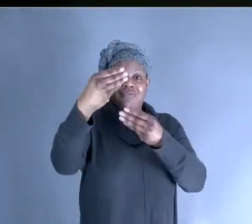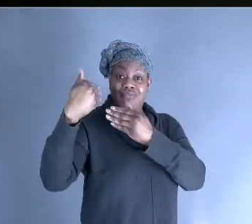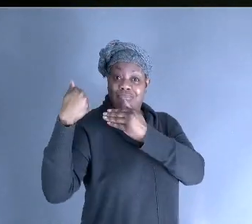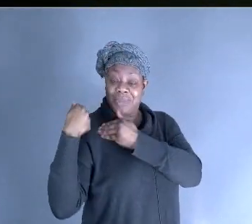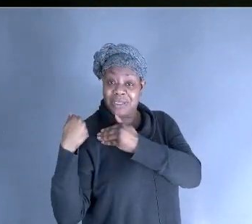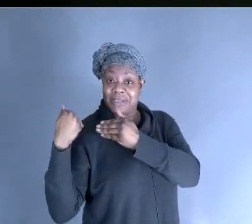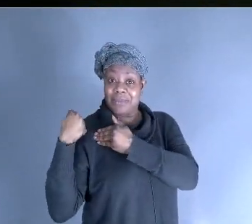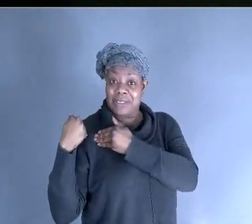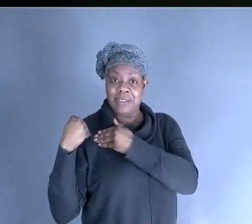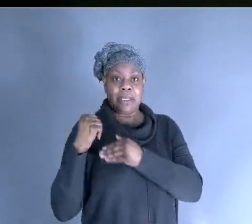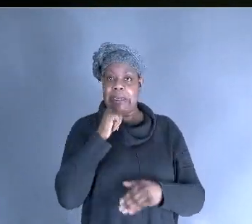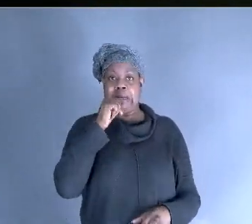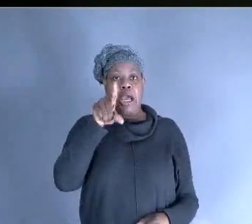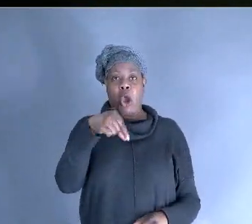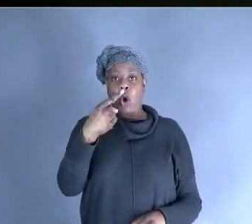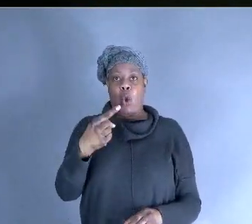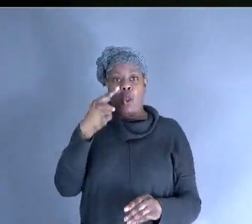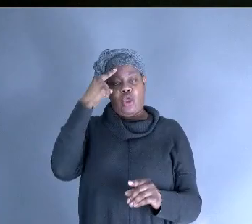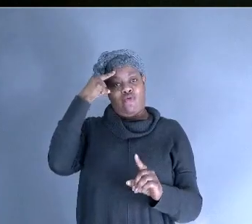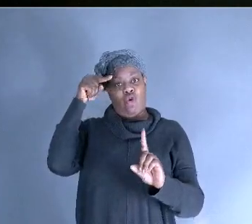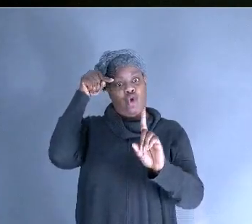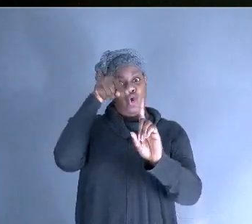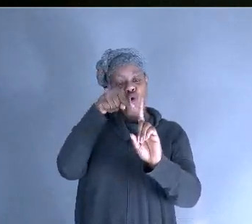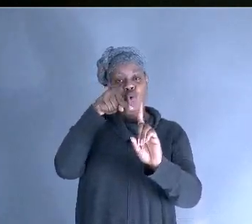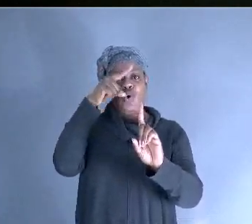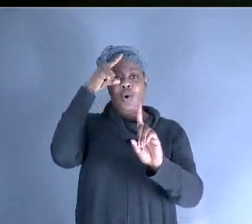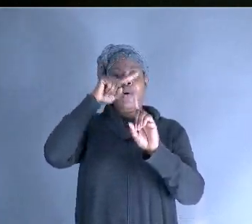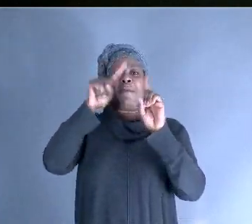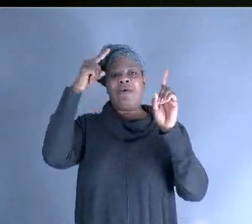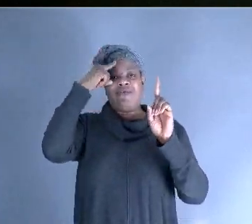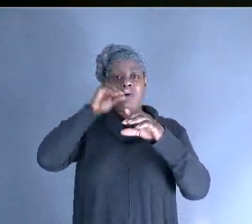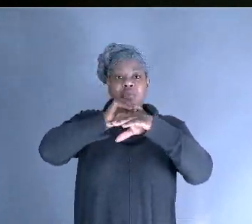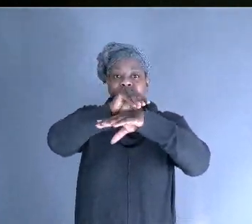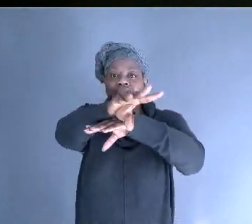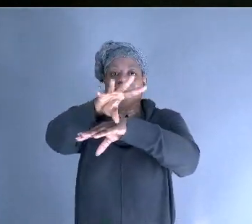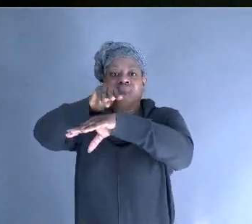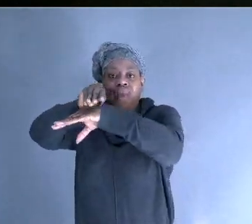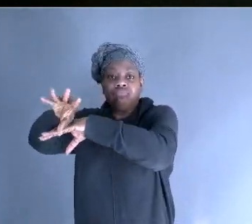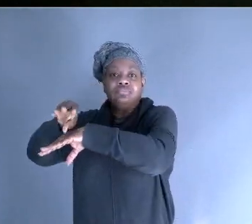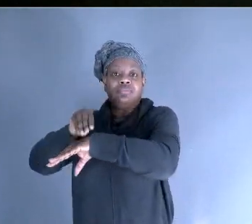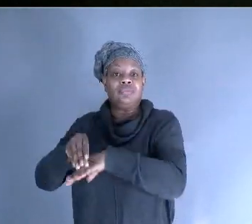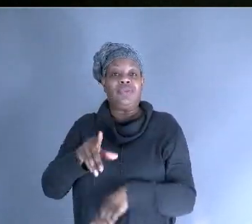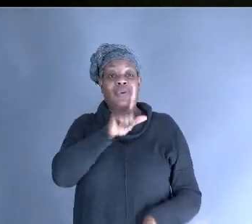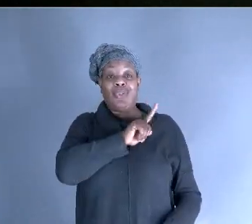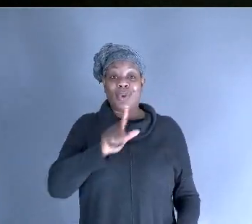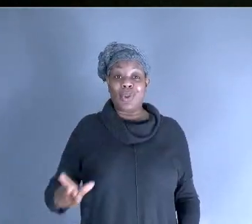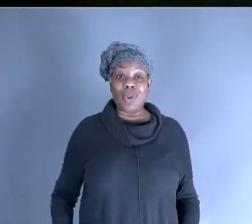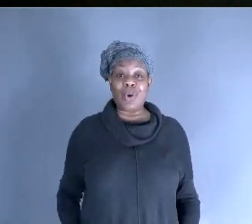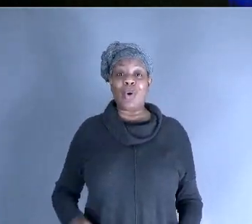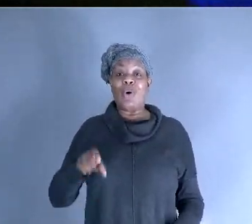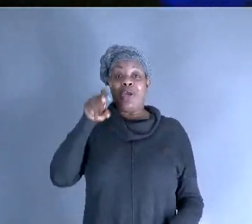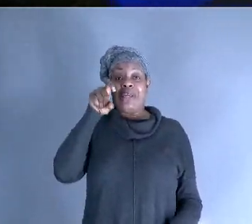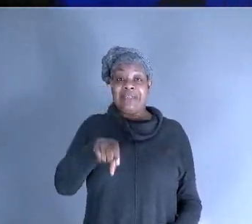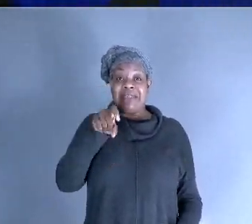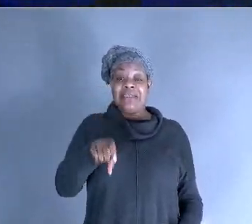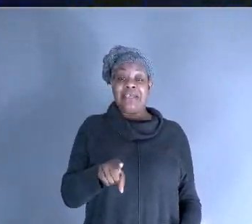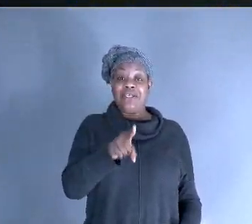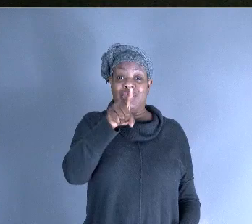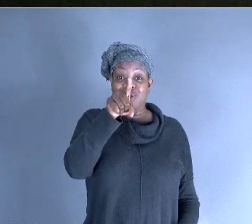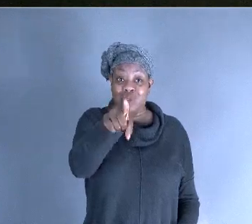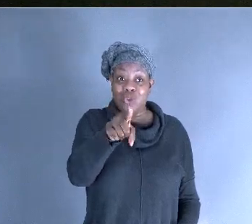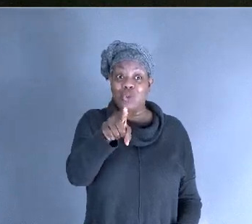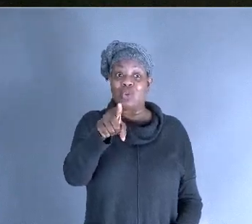you that actually the Lord needs you to fulfill something in the earth